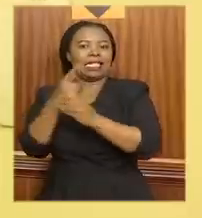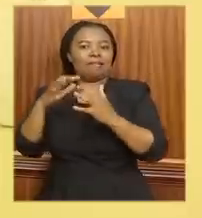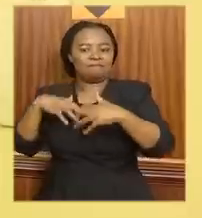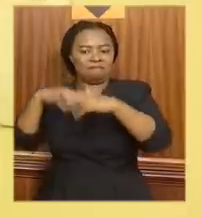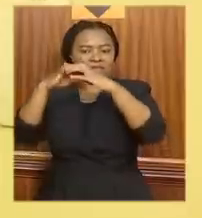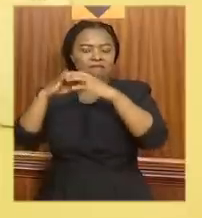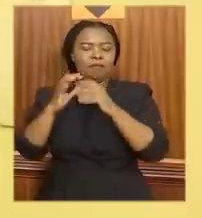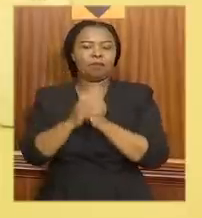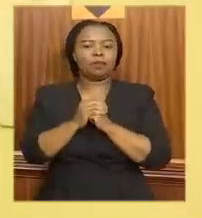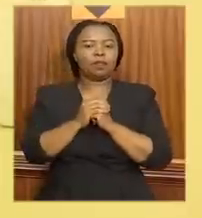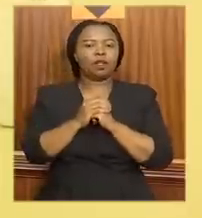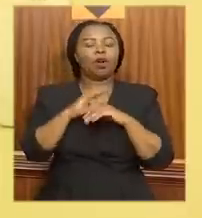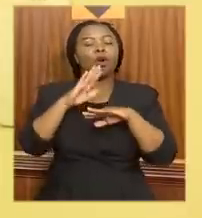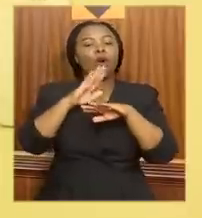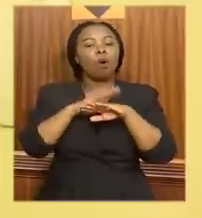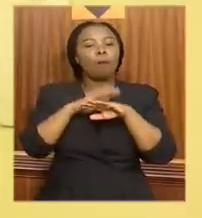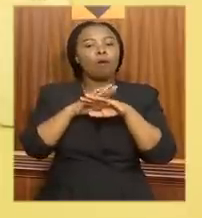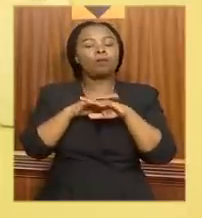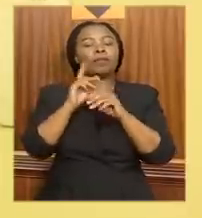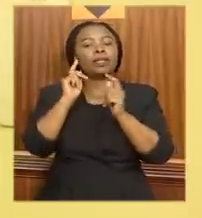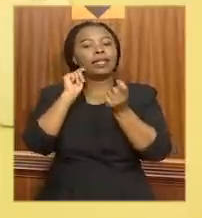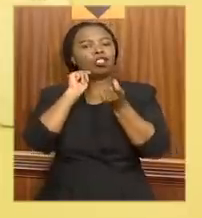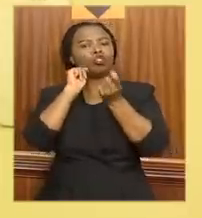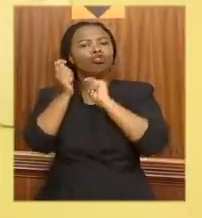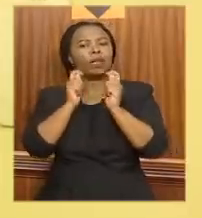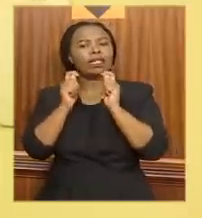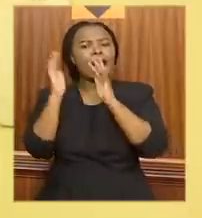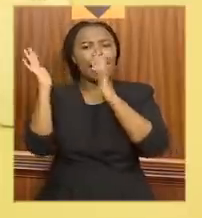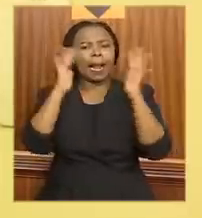our climate change commitments.